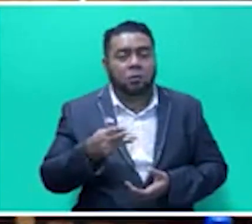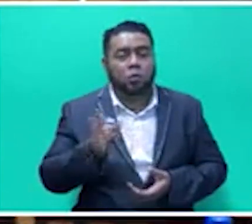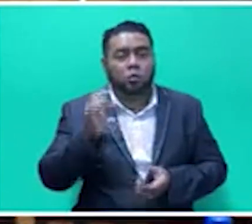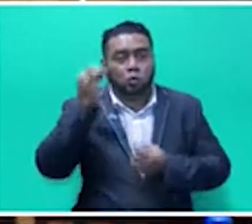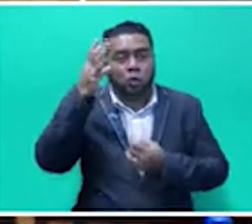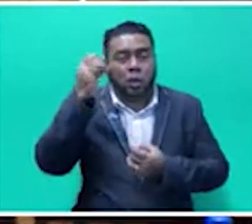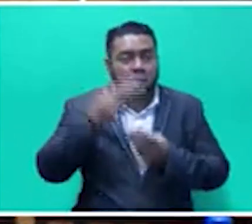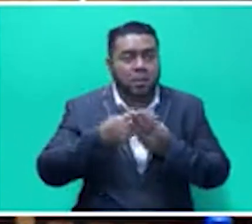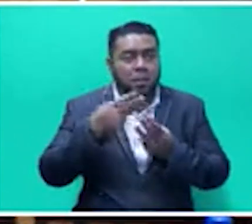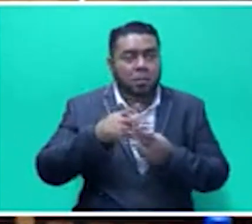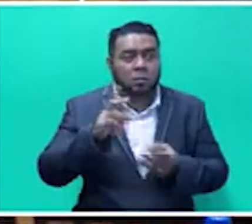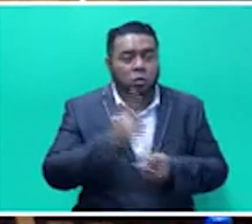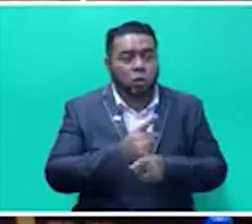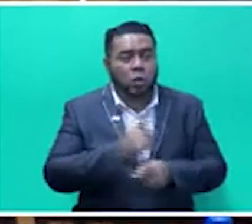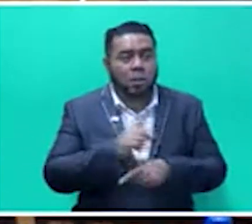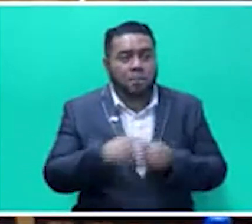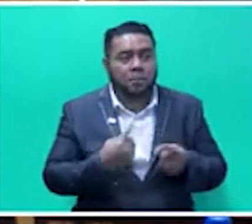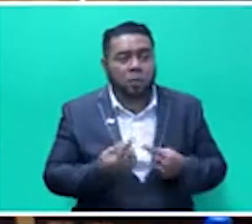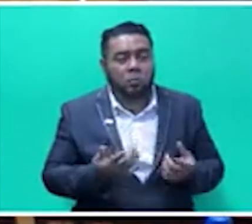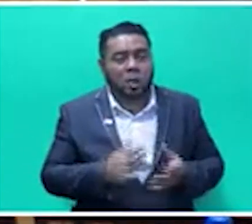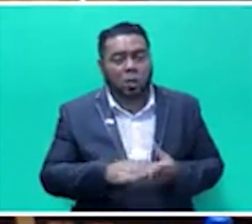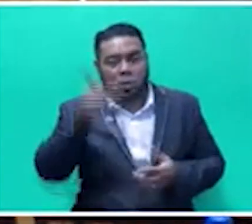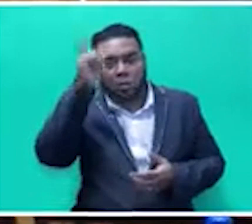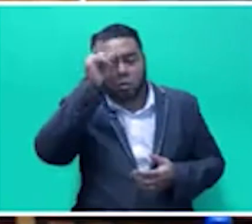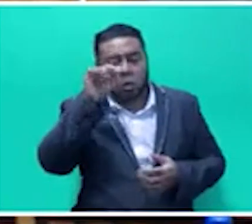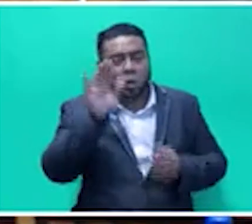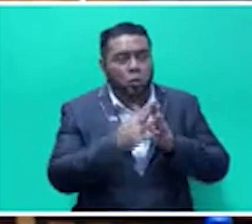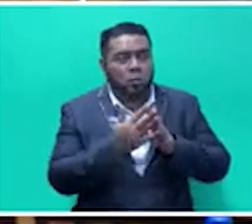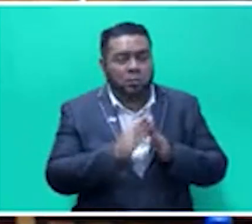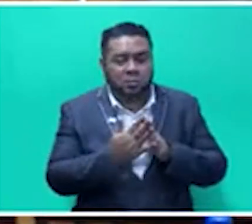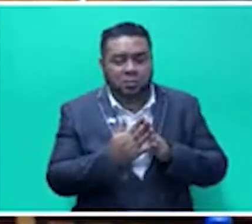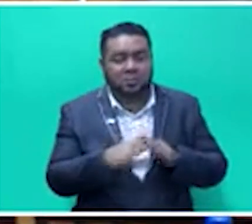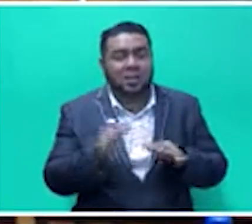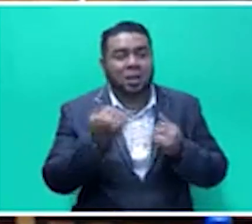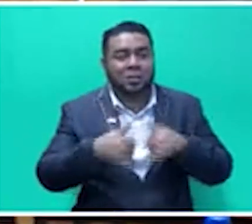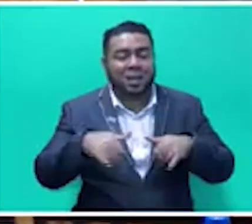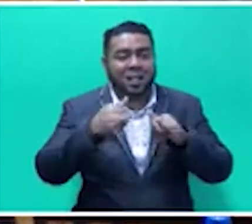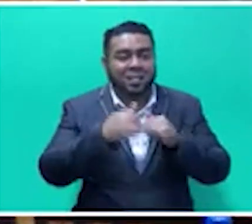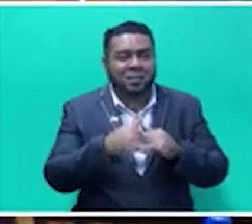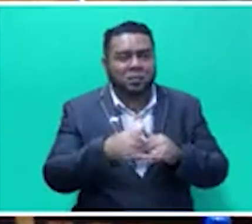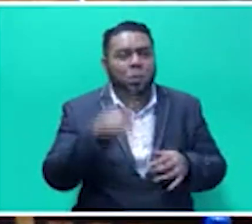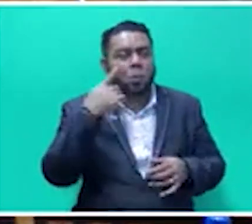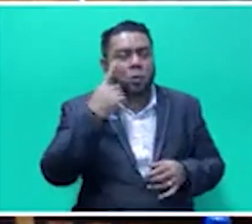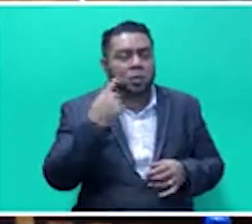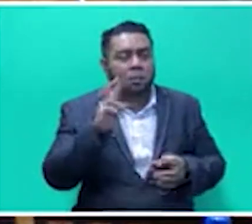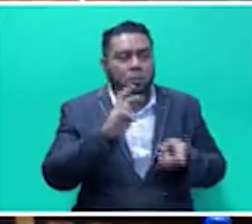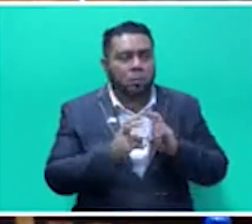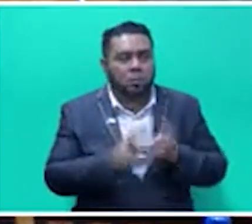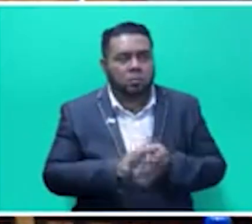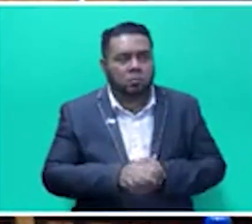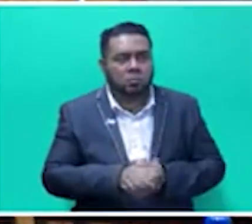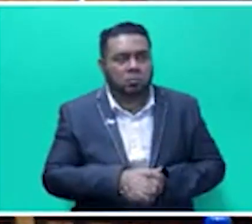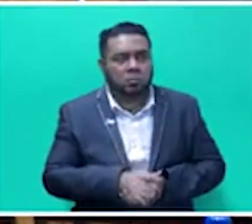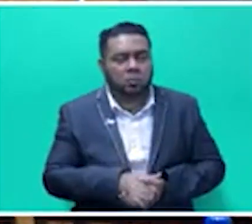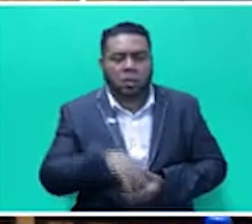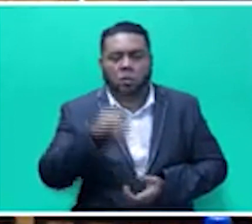up and talk about how Itoke community in the outer islands is facing water problem, would be accused